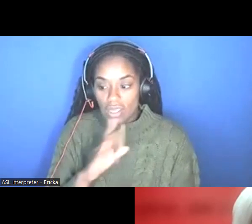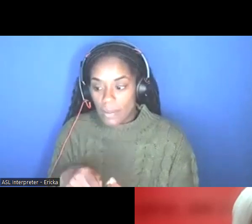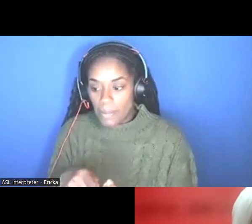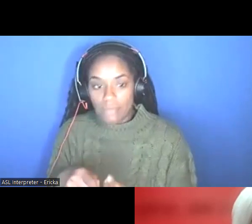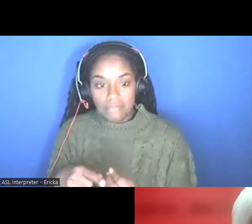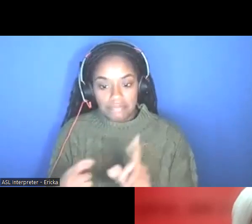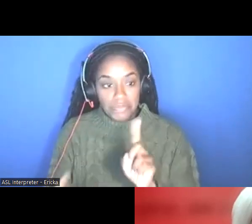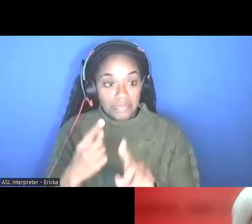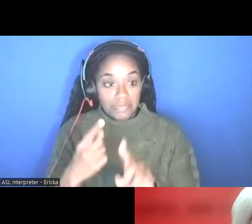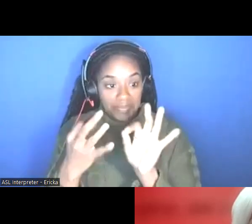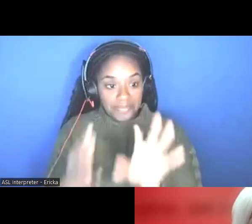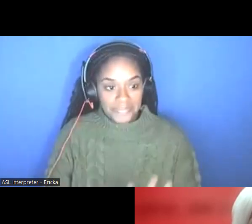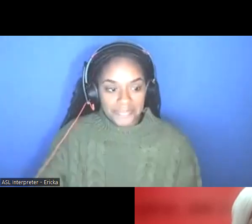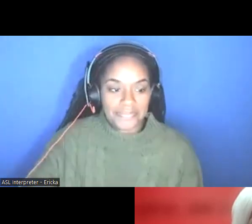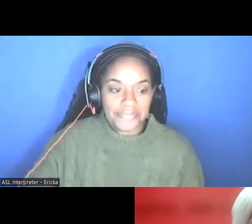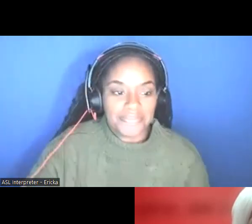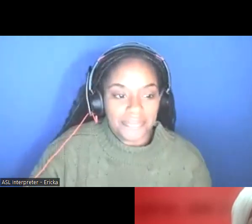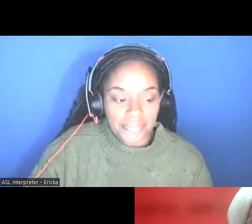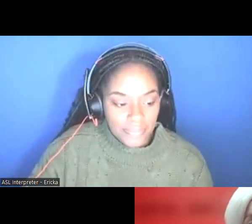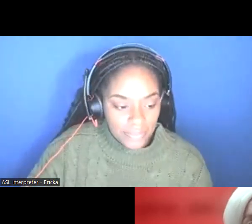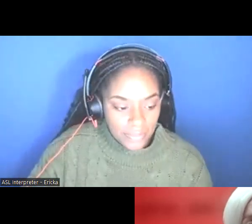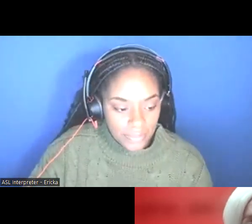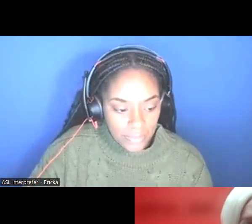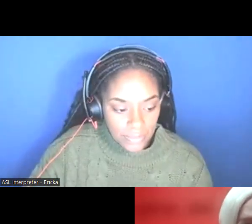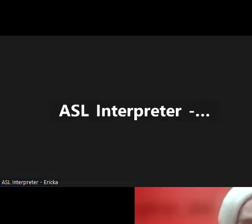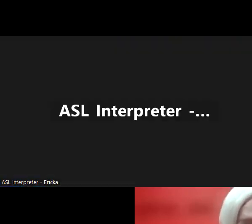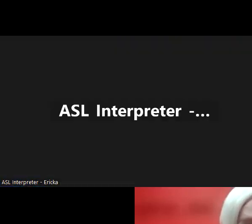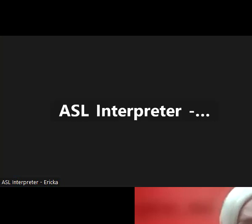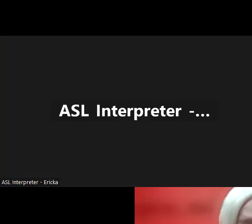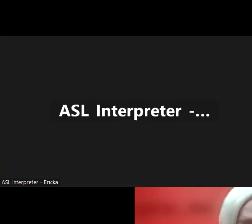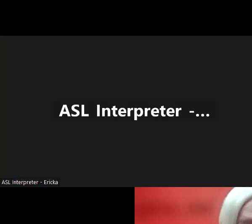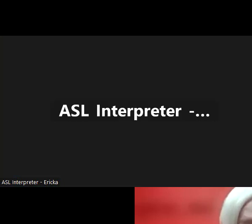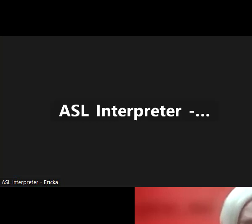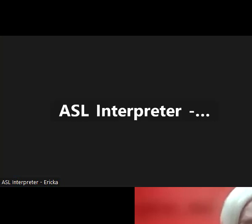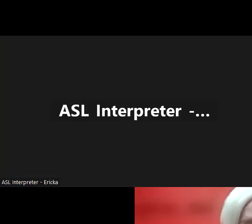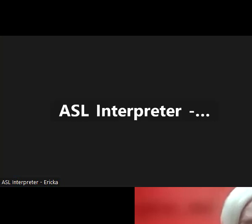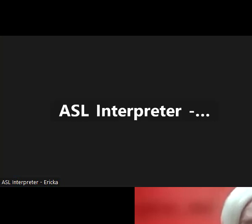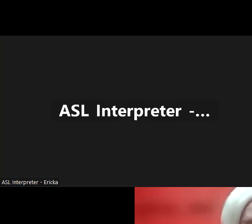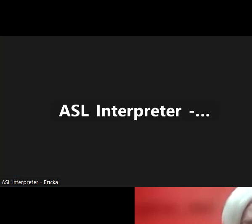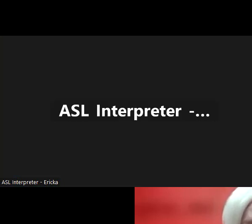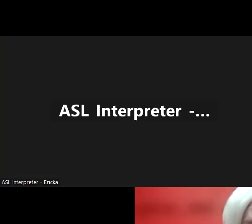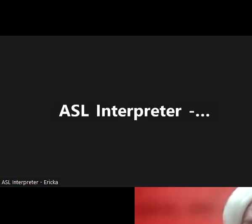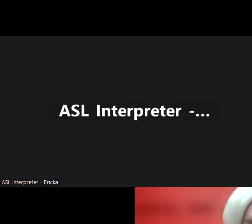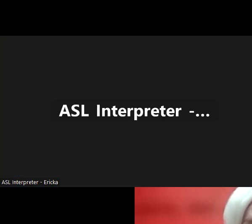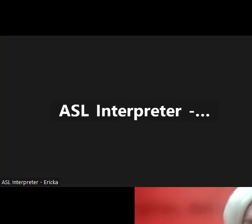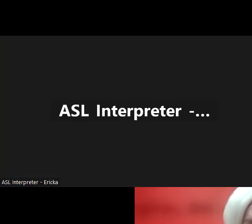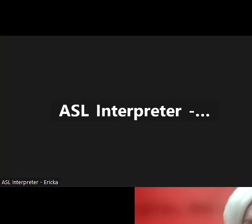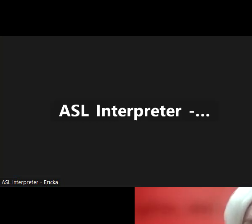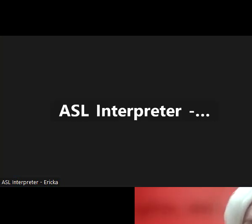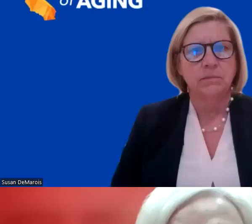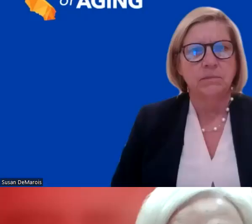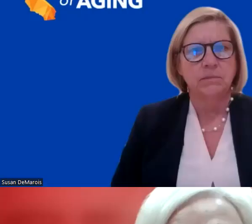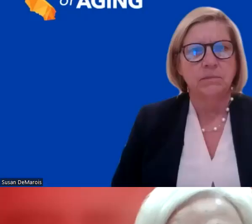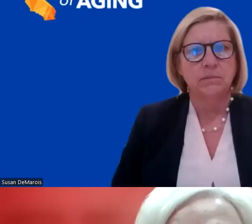we appreciate that there's been a narrowing to some degree And we're going to speak about even a